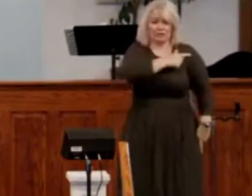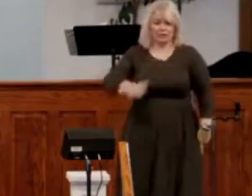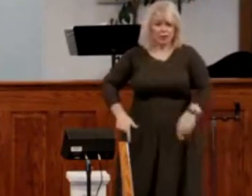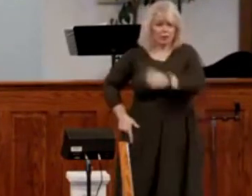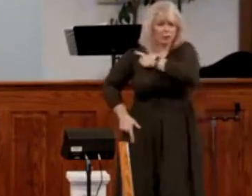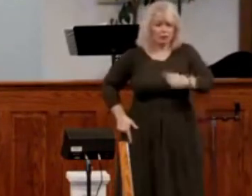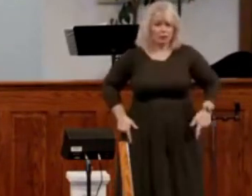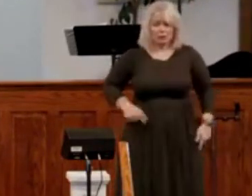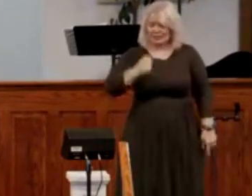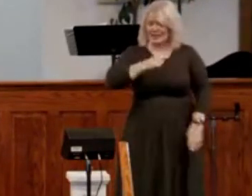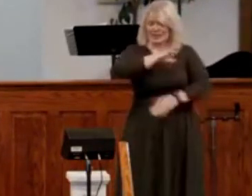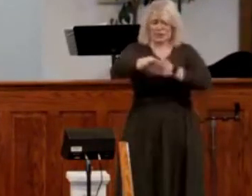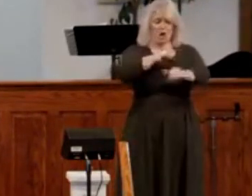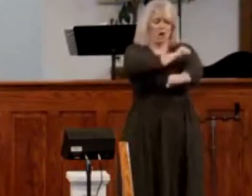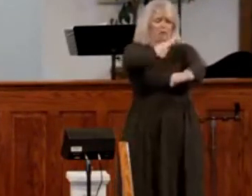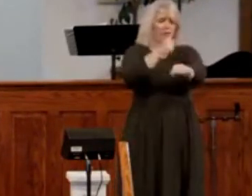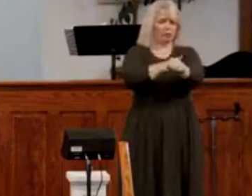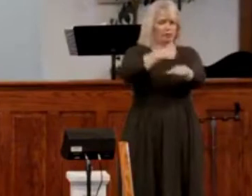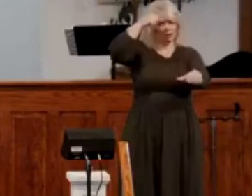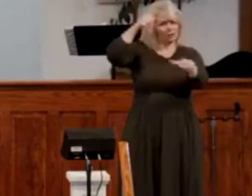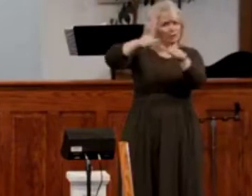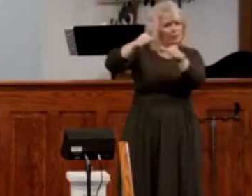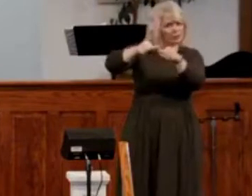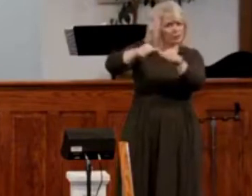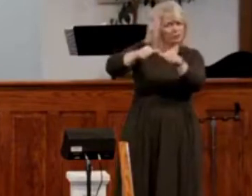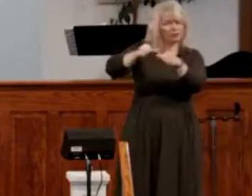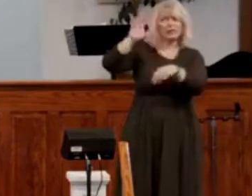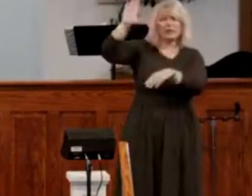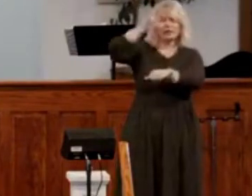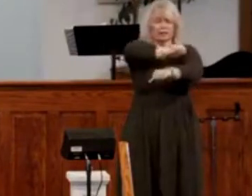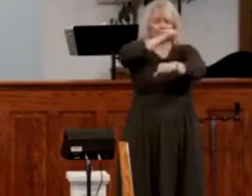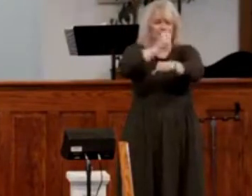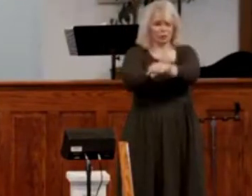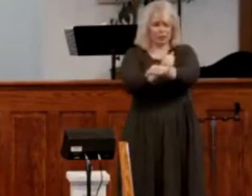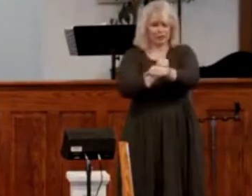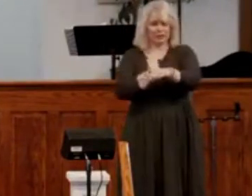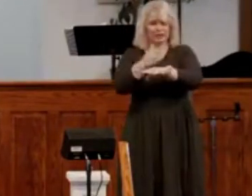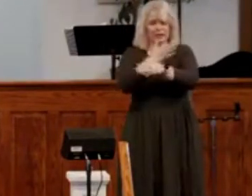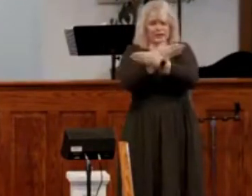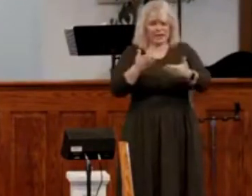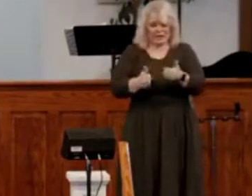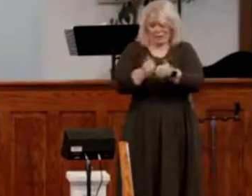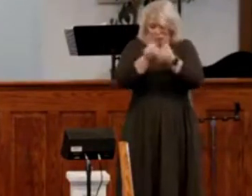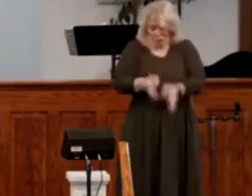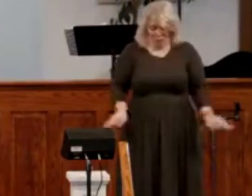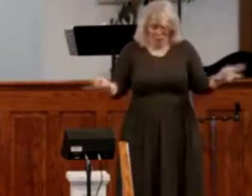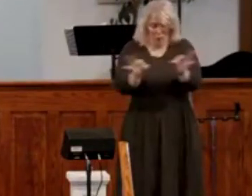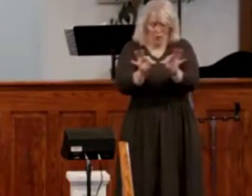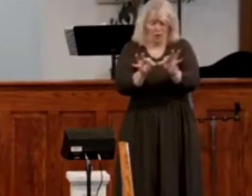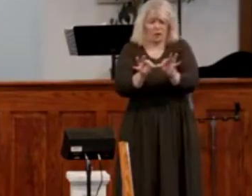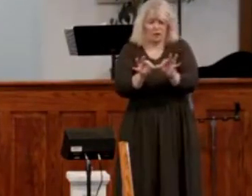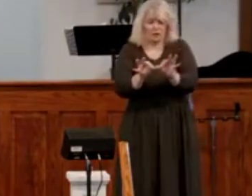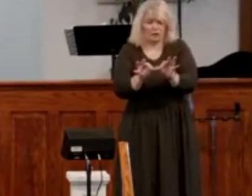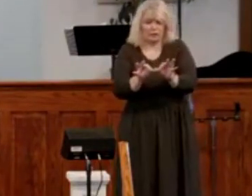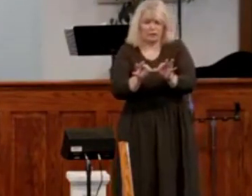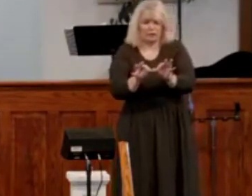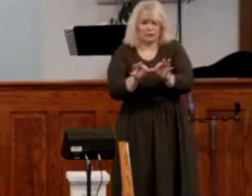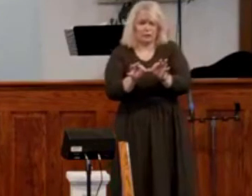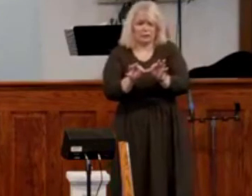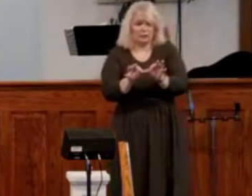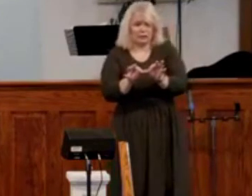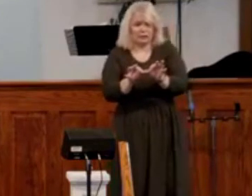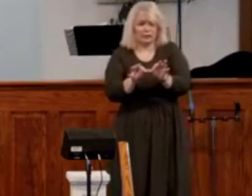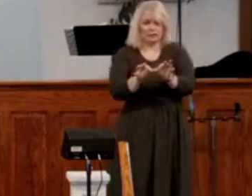all authority, reminds you of his authority, the next thing he says is the most important thing that he's going to say. And that leads us to the